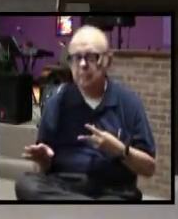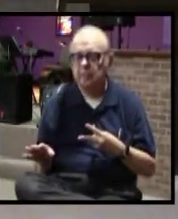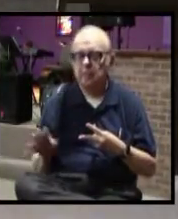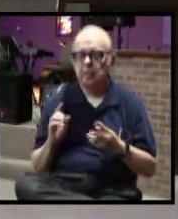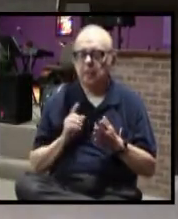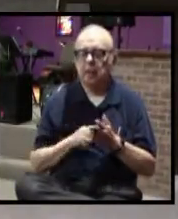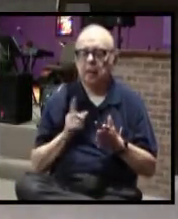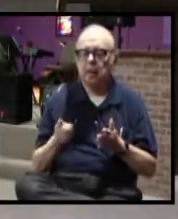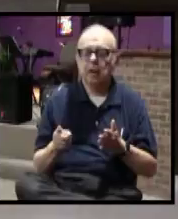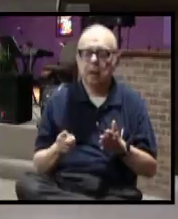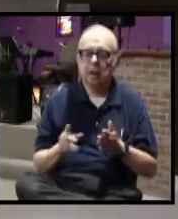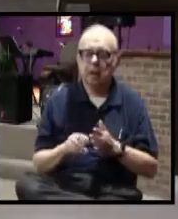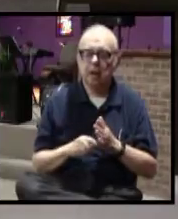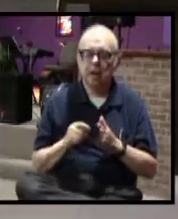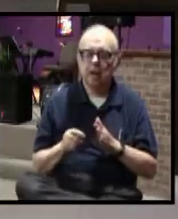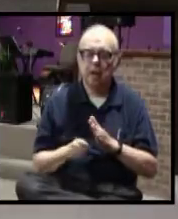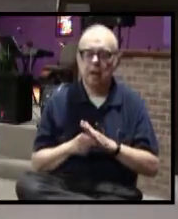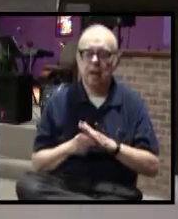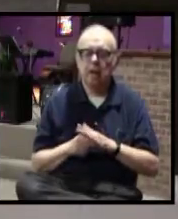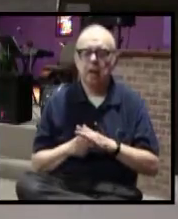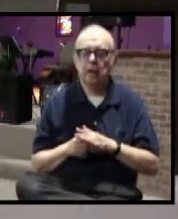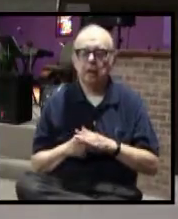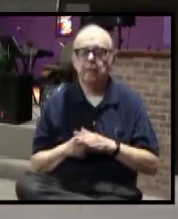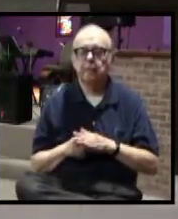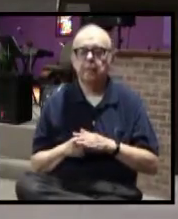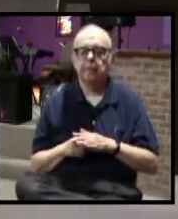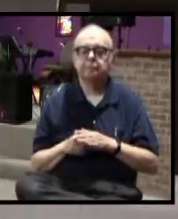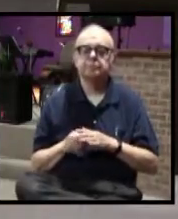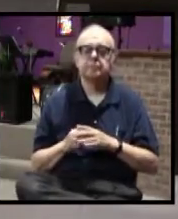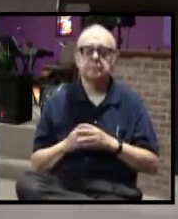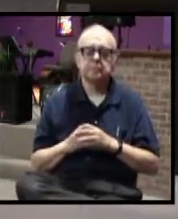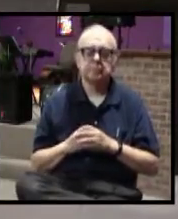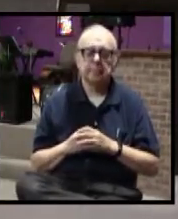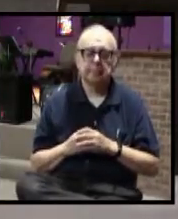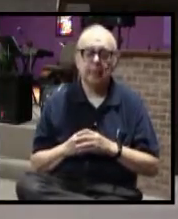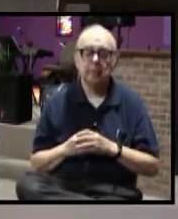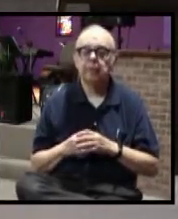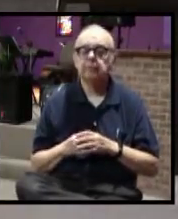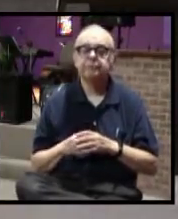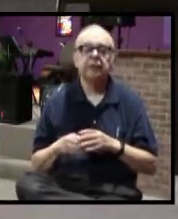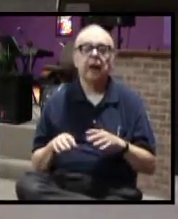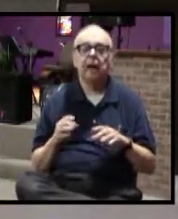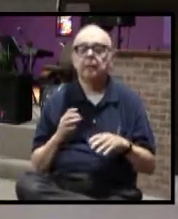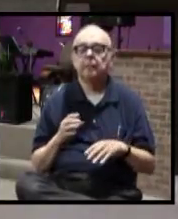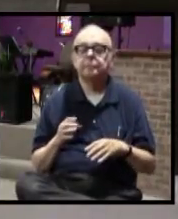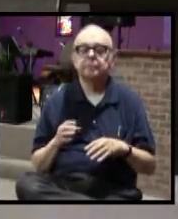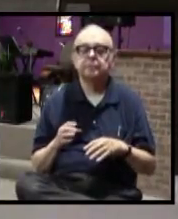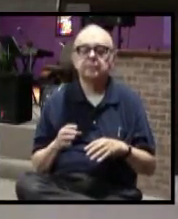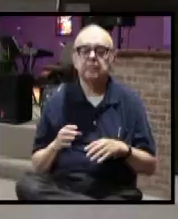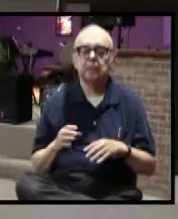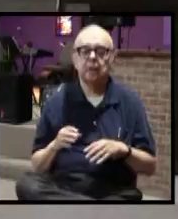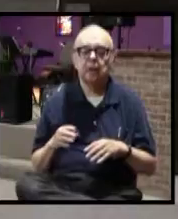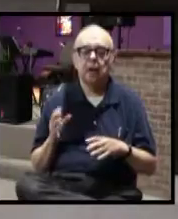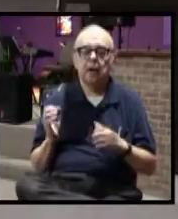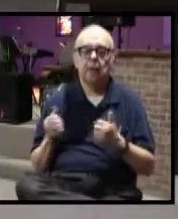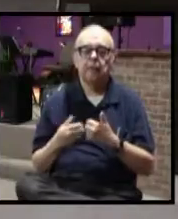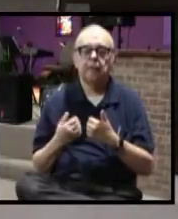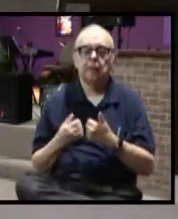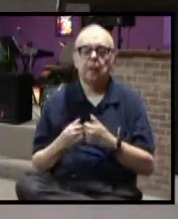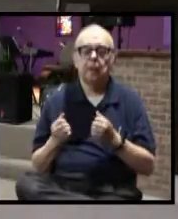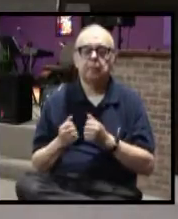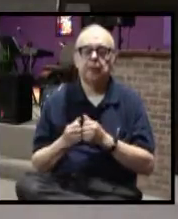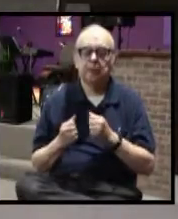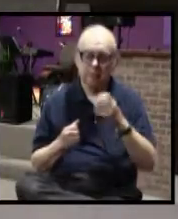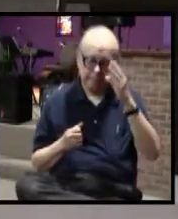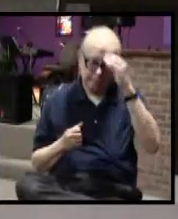speak with your children. Show them the video of the Florida State football player. The internet is full of feel-good stories about a special needs